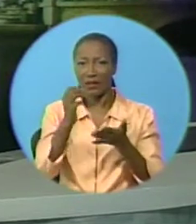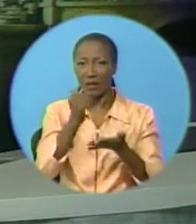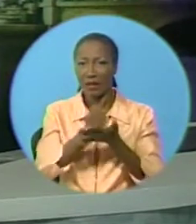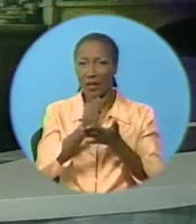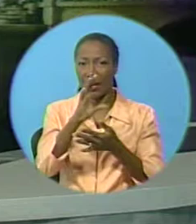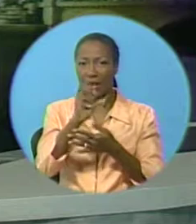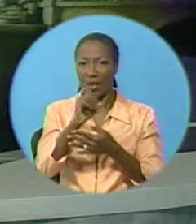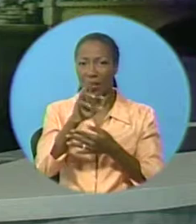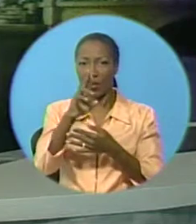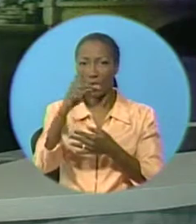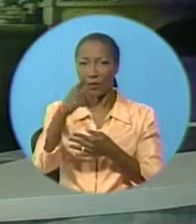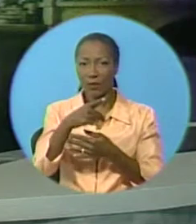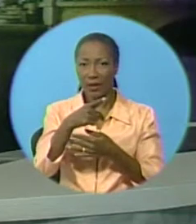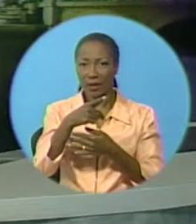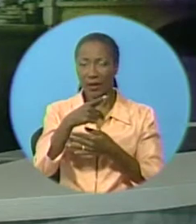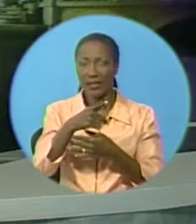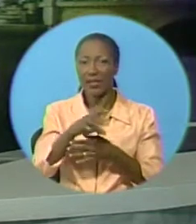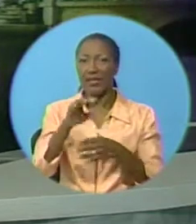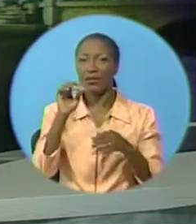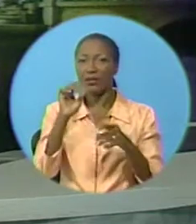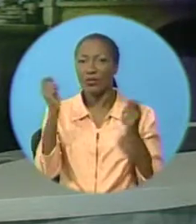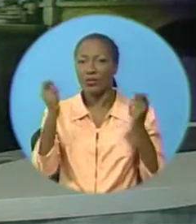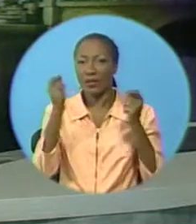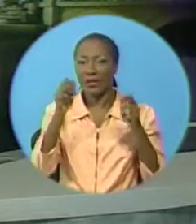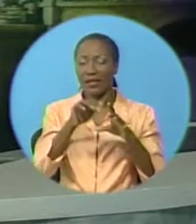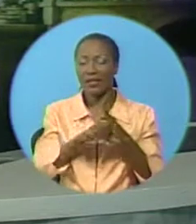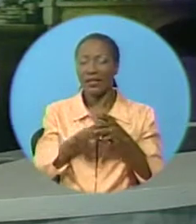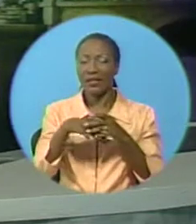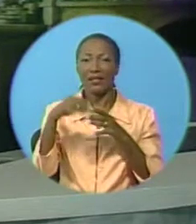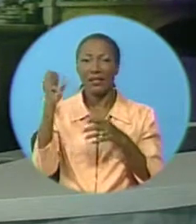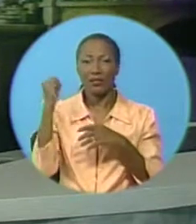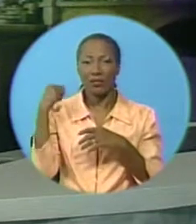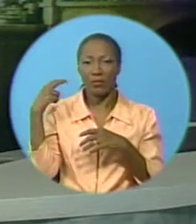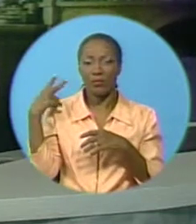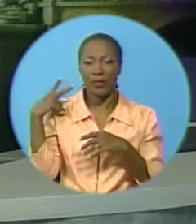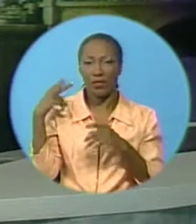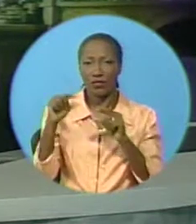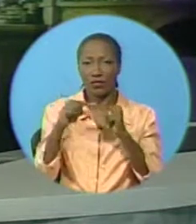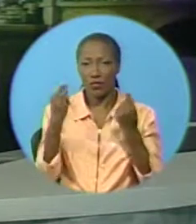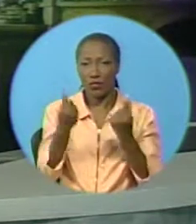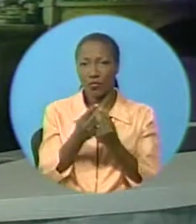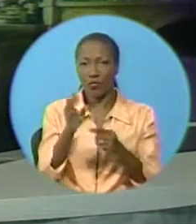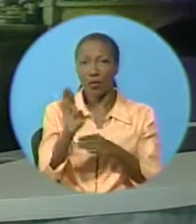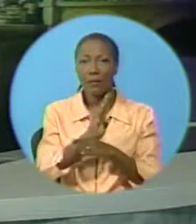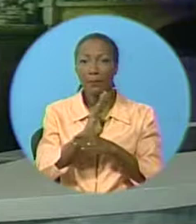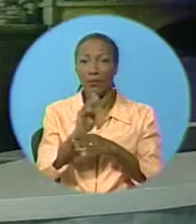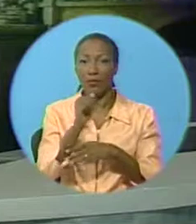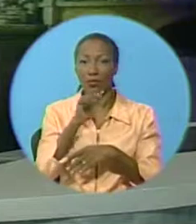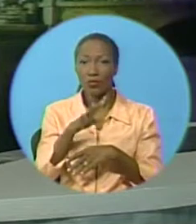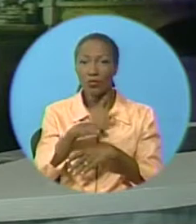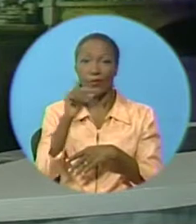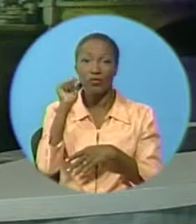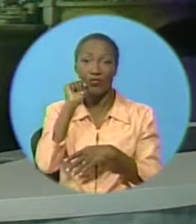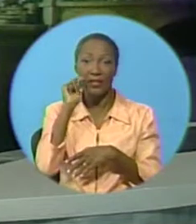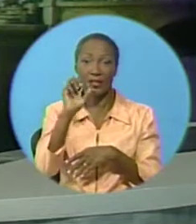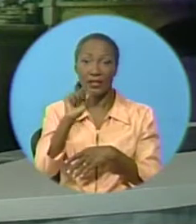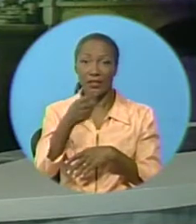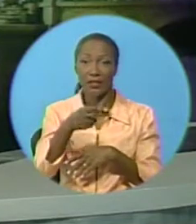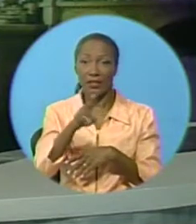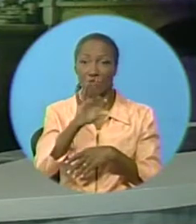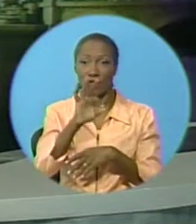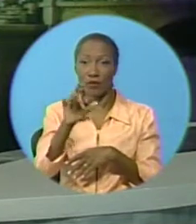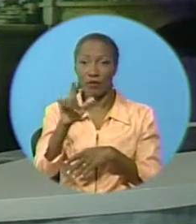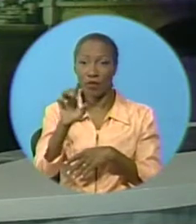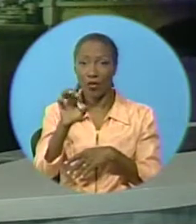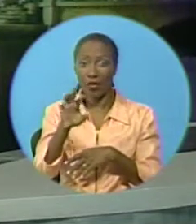was announced winner in the supervisory management category. Well, businesswoman Tracy Shuffler is stepping down as president